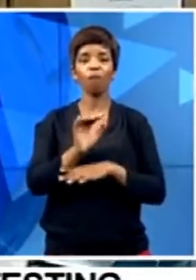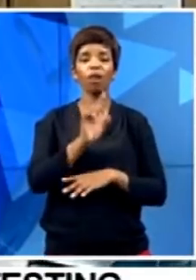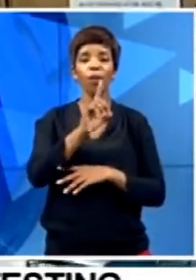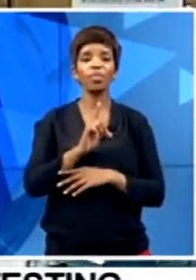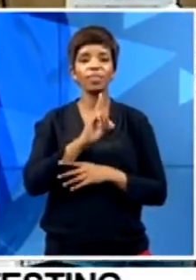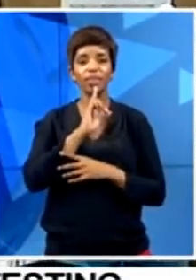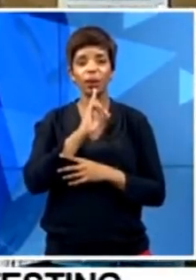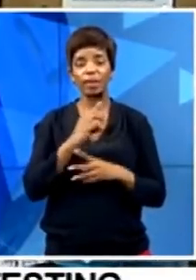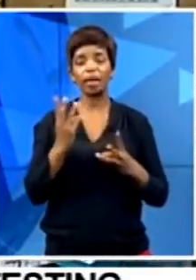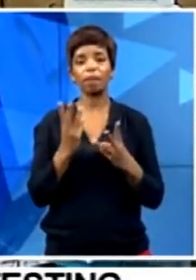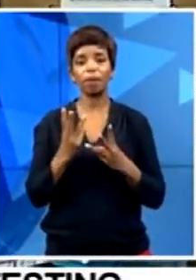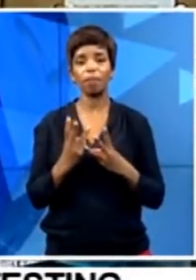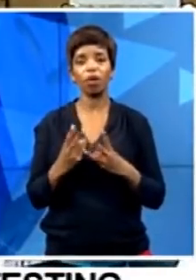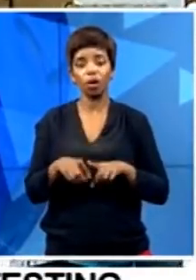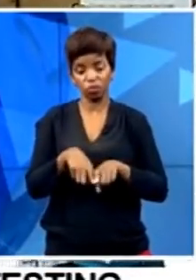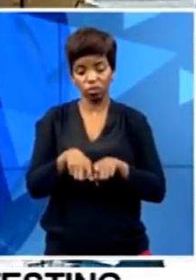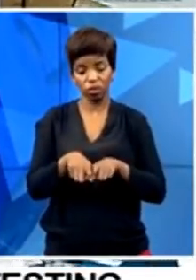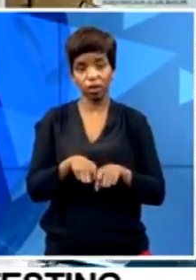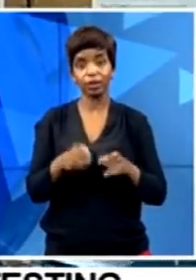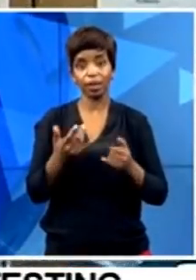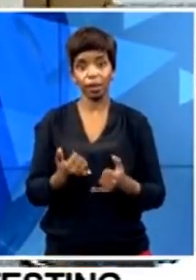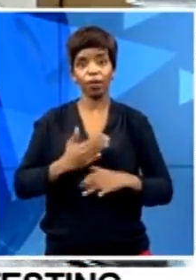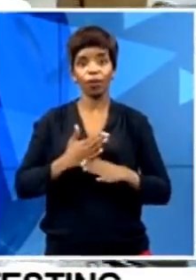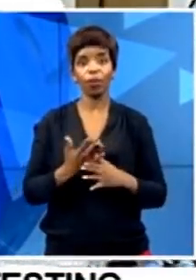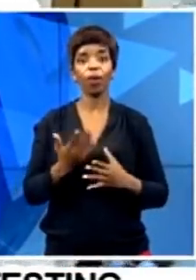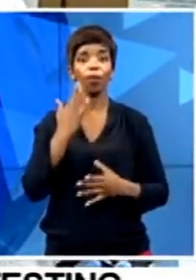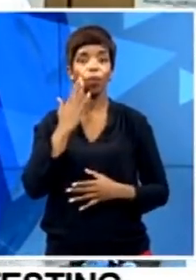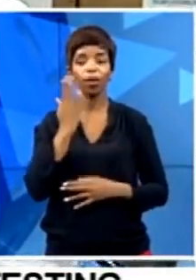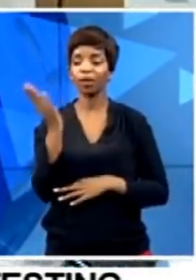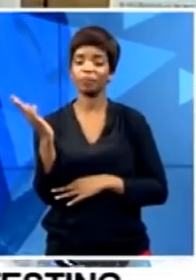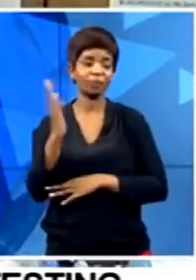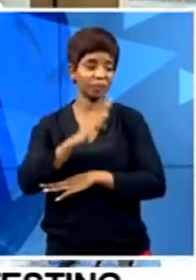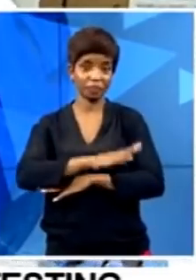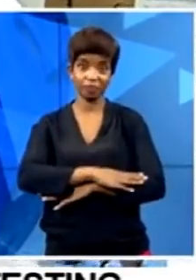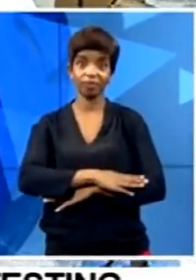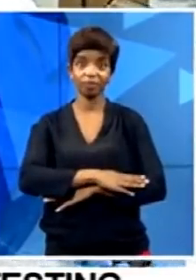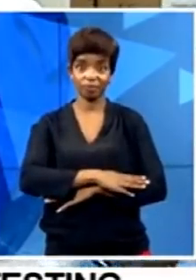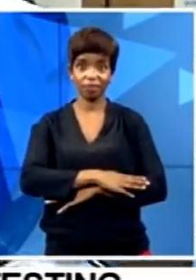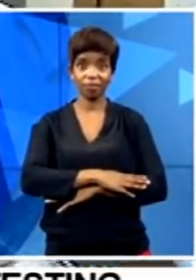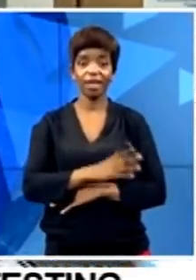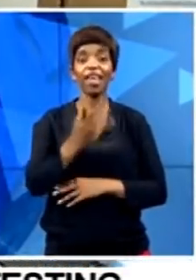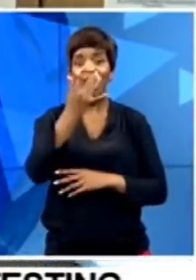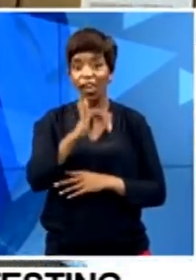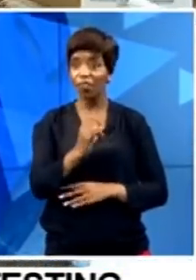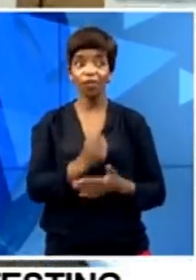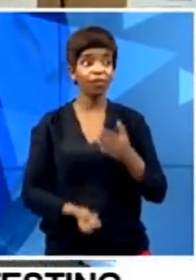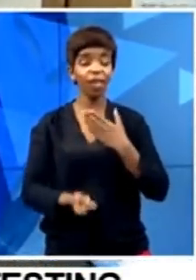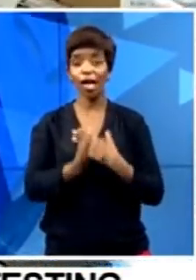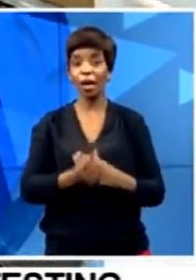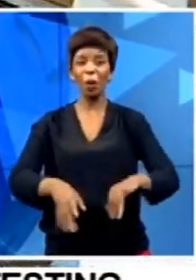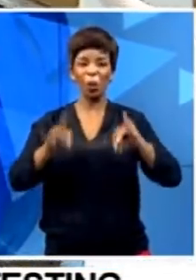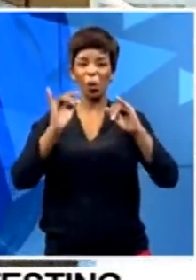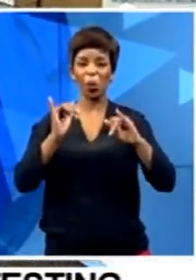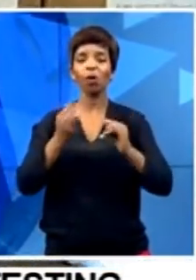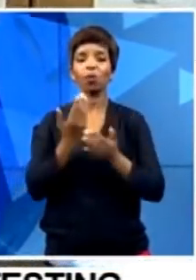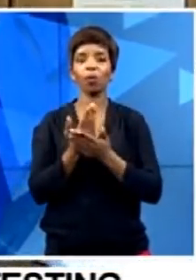shift, and if the outbreak comes, we can redouble our effort and have all those double shifts taking place here.